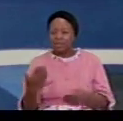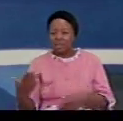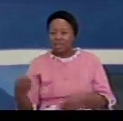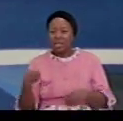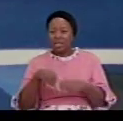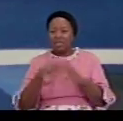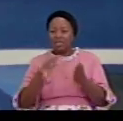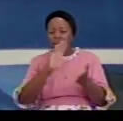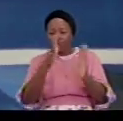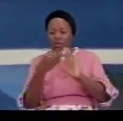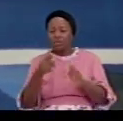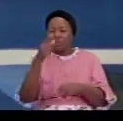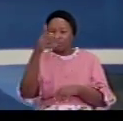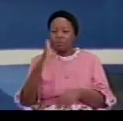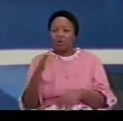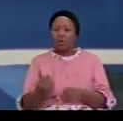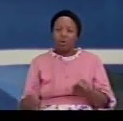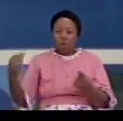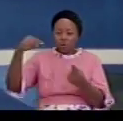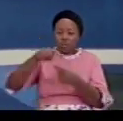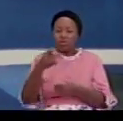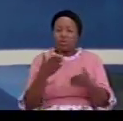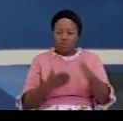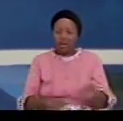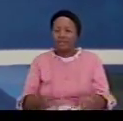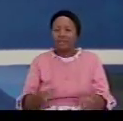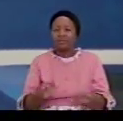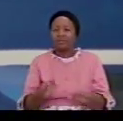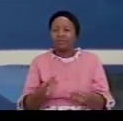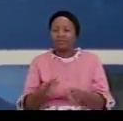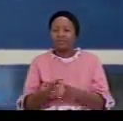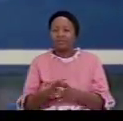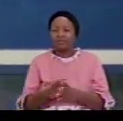presence of God until you die.